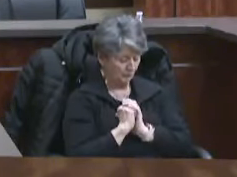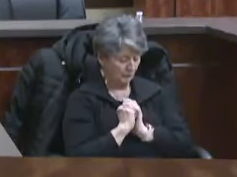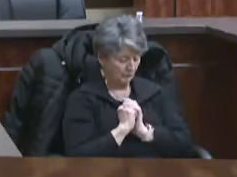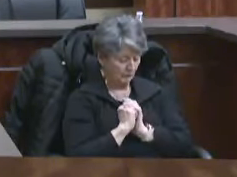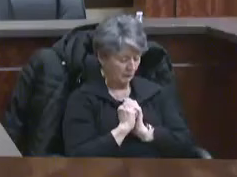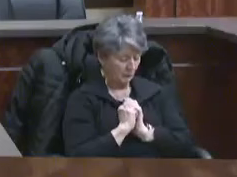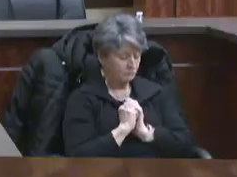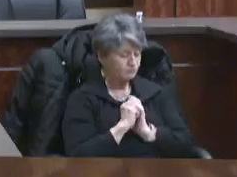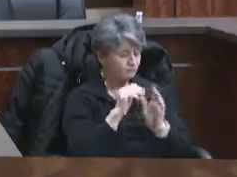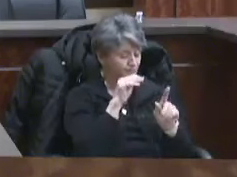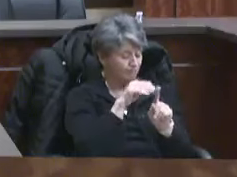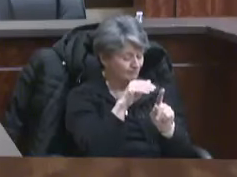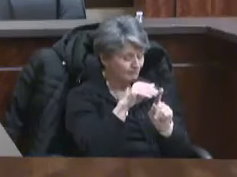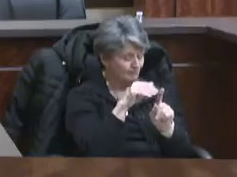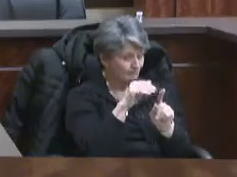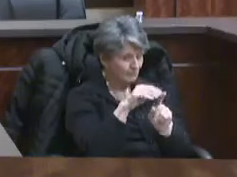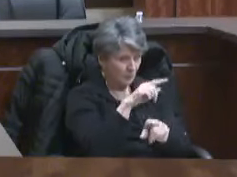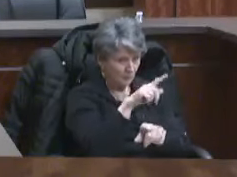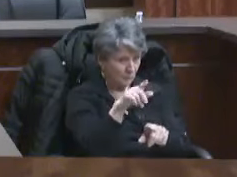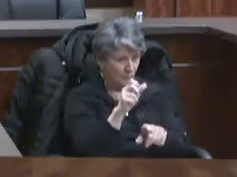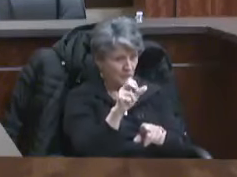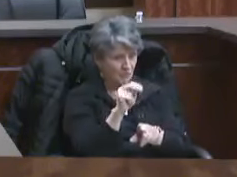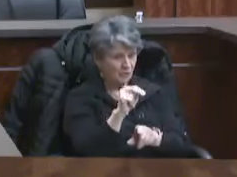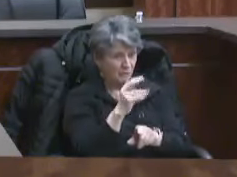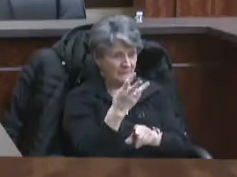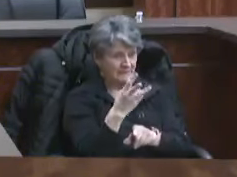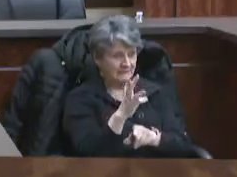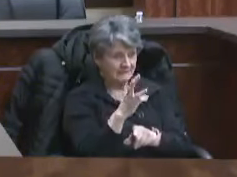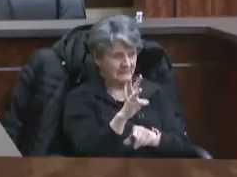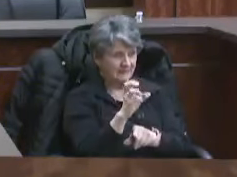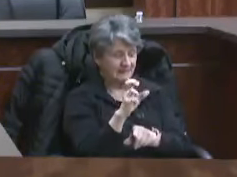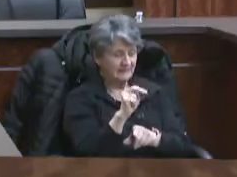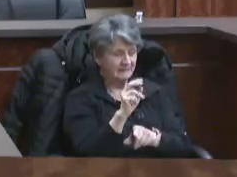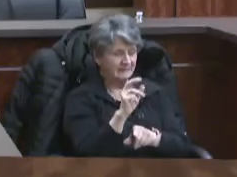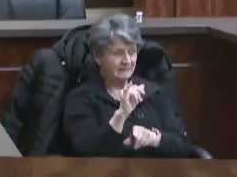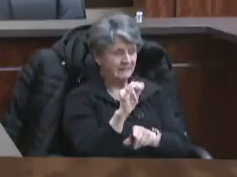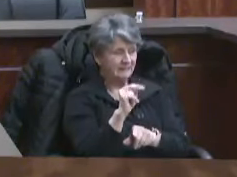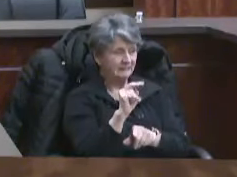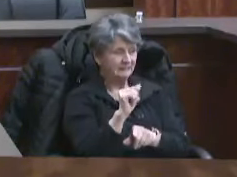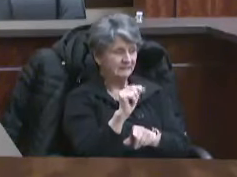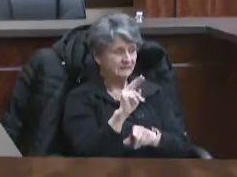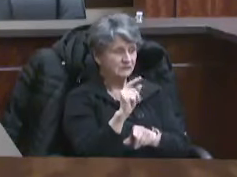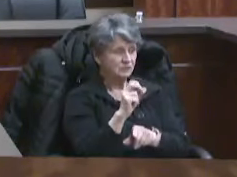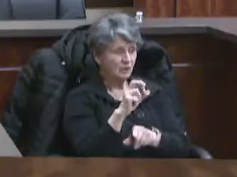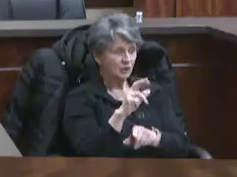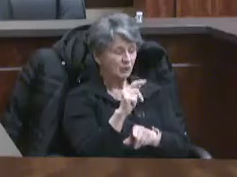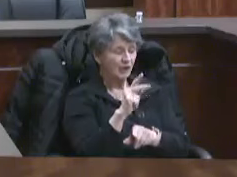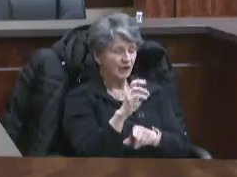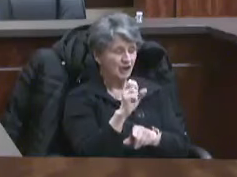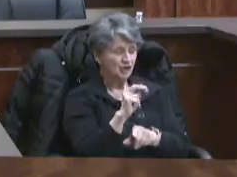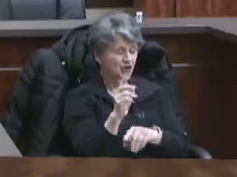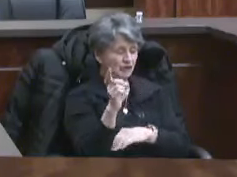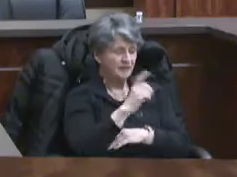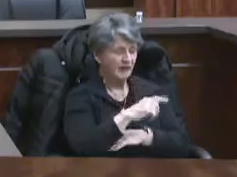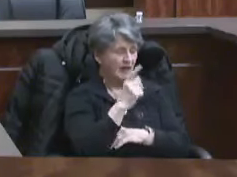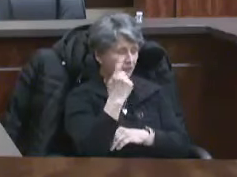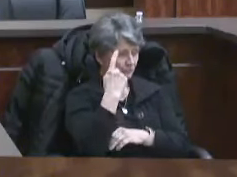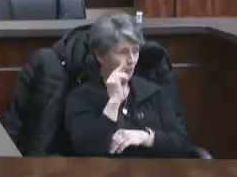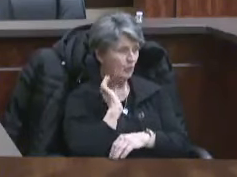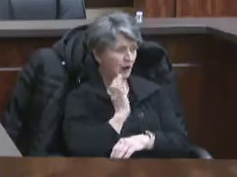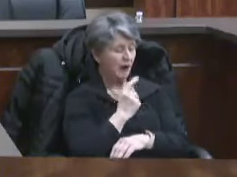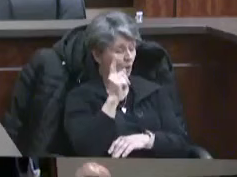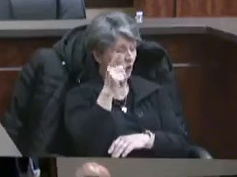I'll remind everyone that January 16th is Inauguration Day for our governor. Governor Hogan will be sworn